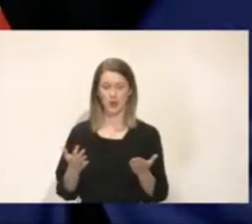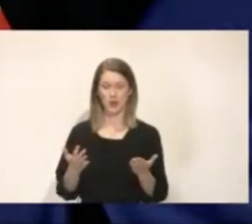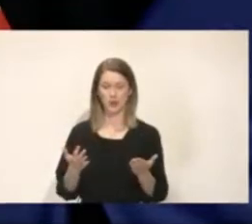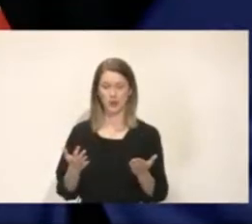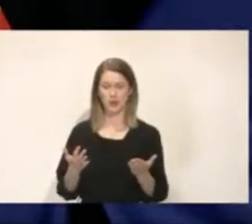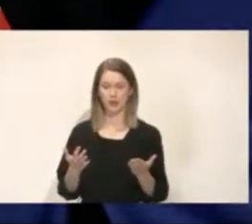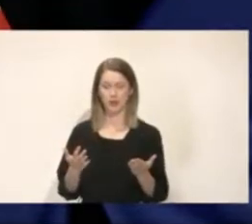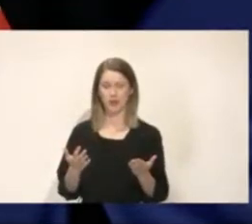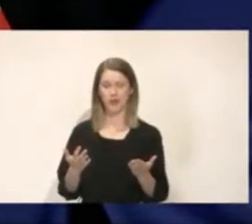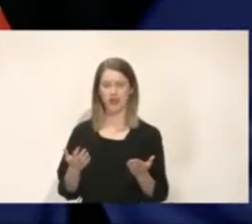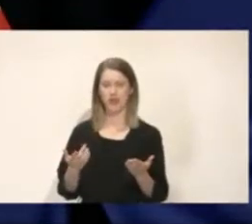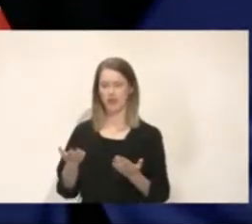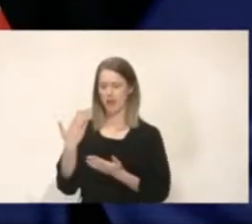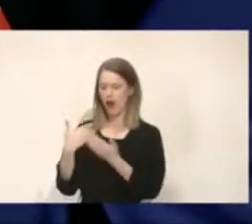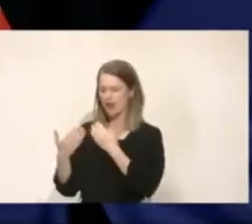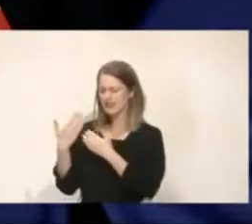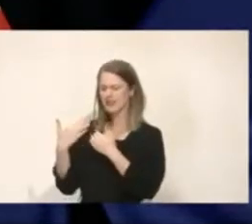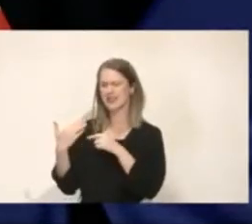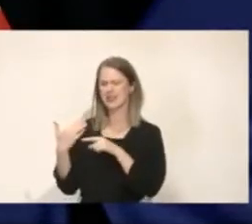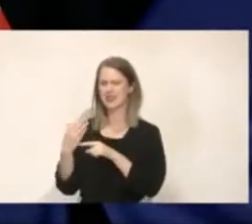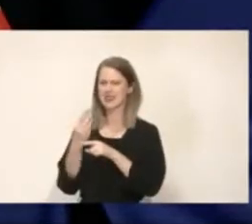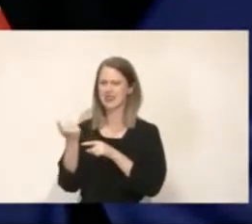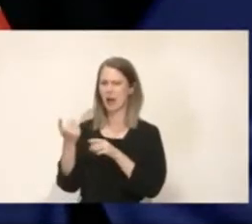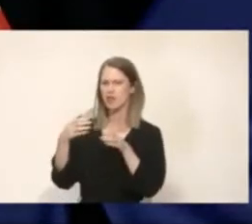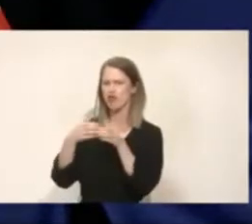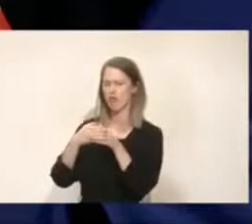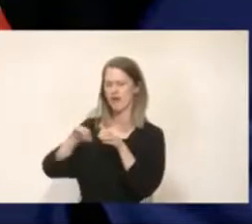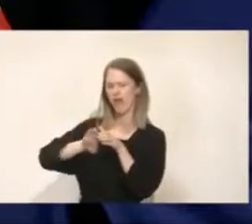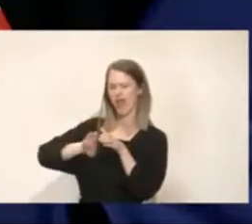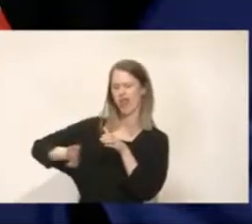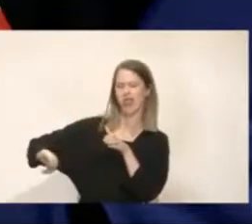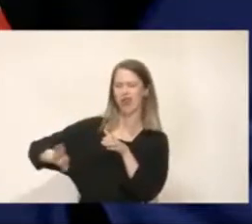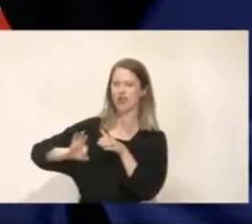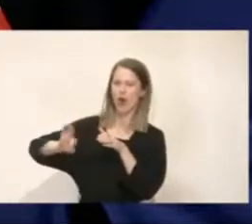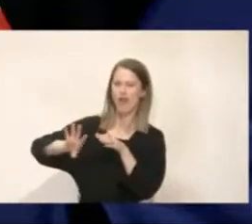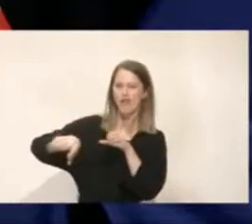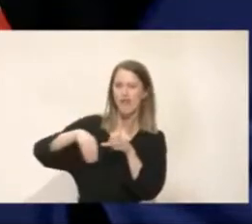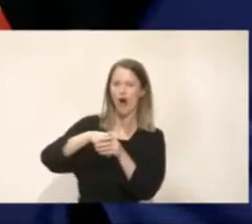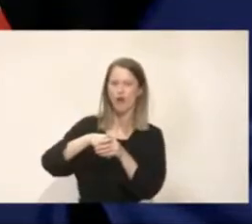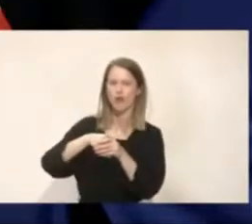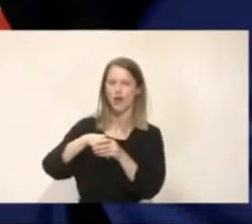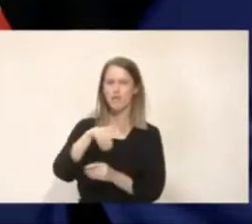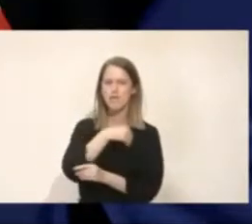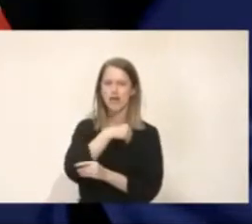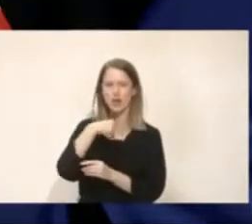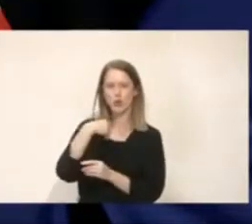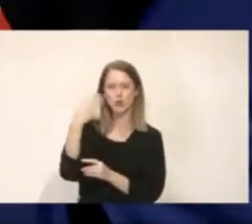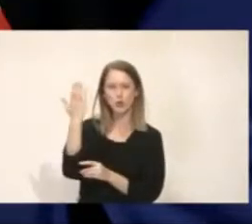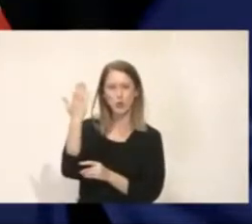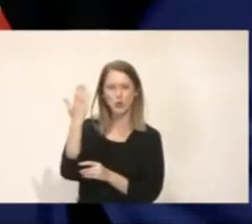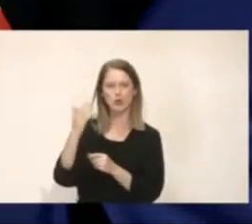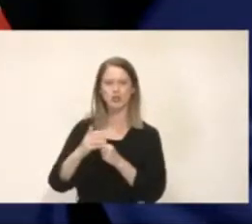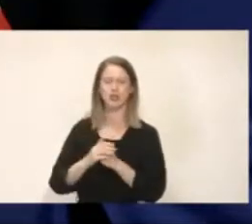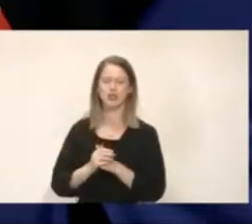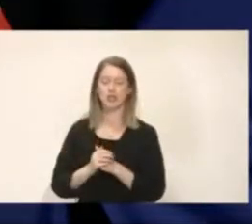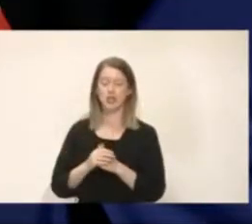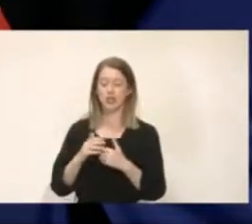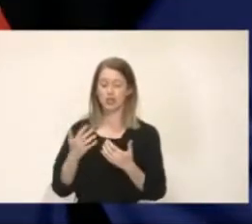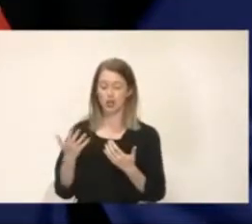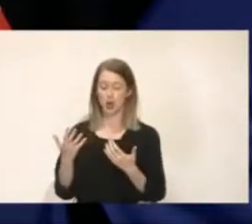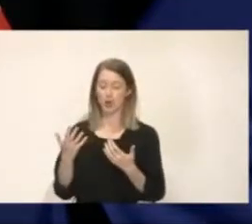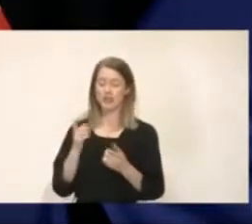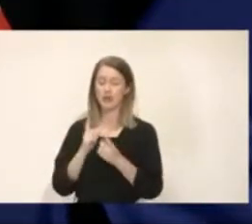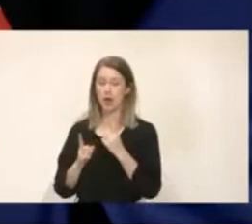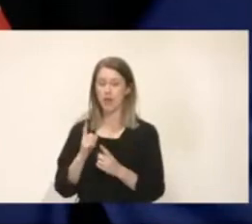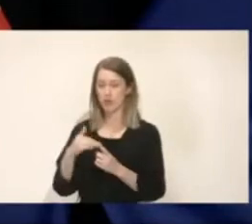why historically often groups have been poorly represented in this place, and that in order to overcome that will often